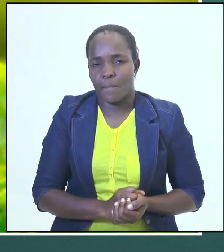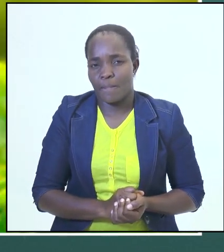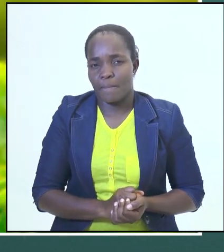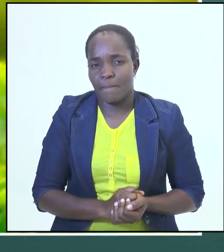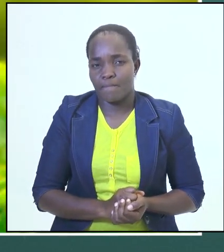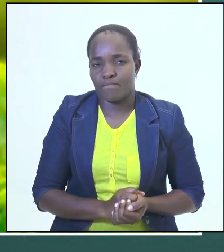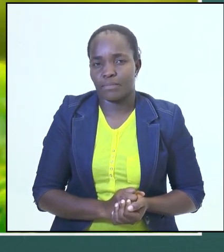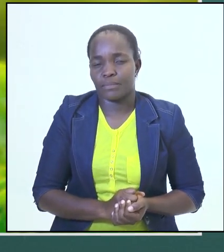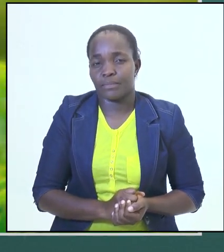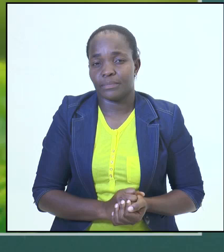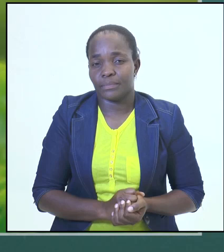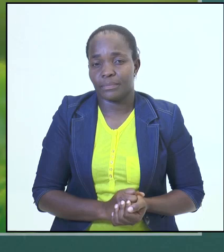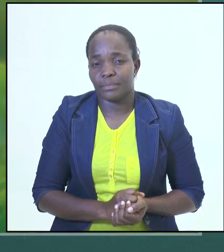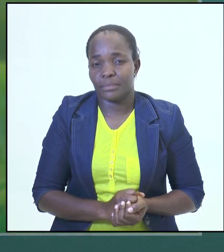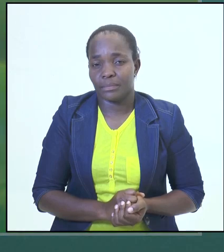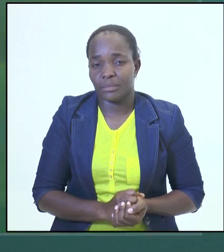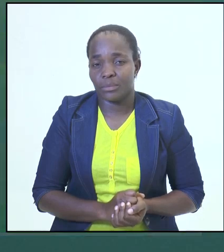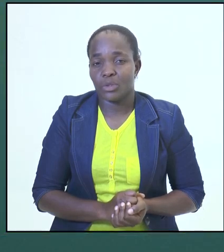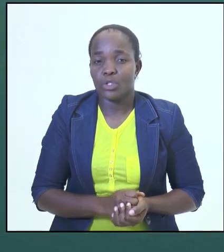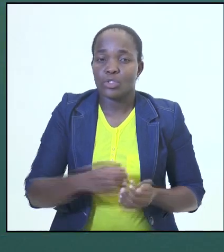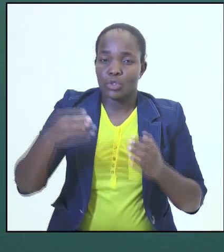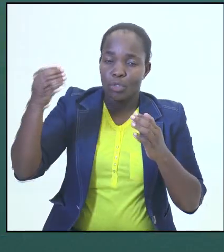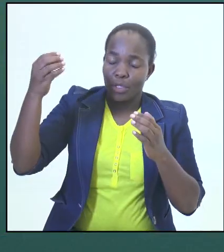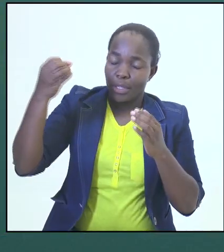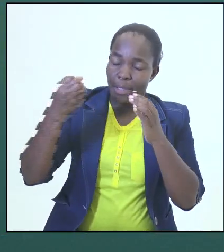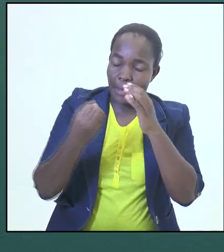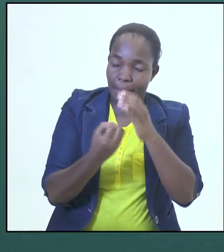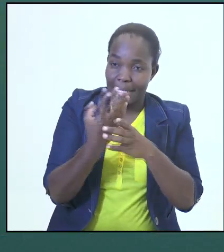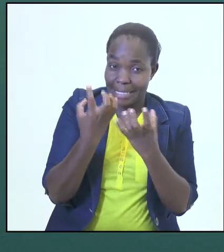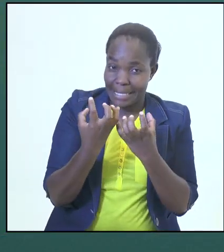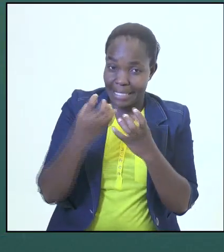plant definitely needs light and carbon dioxide, which it gets from